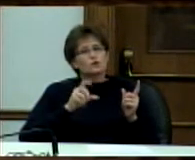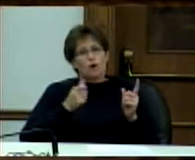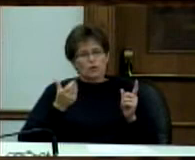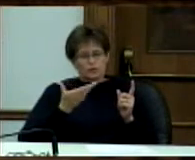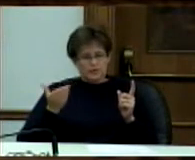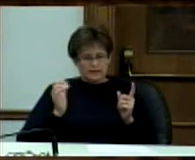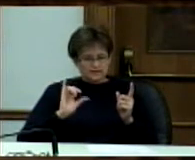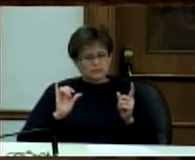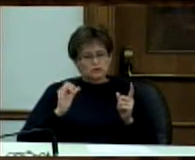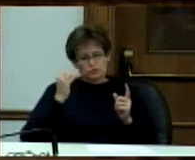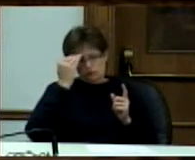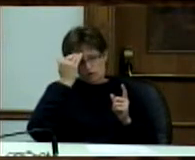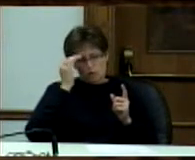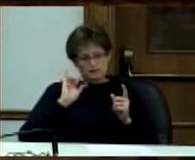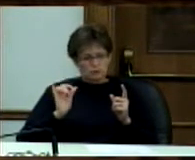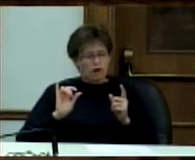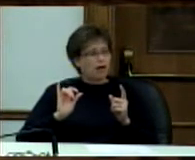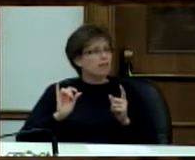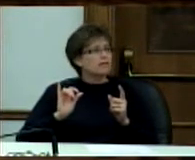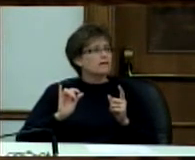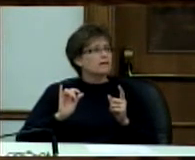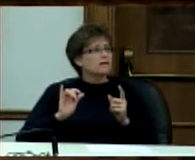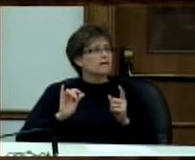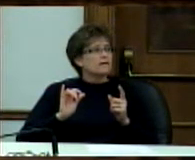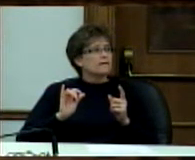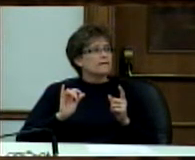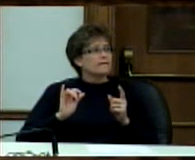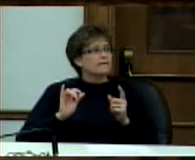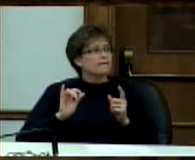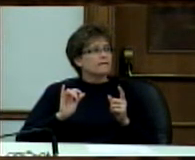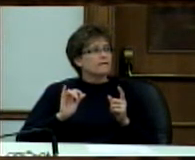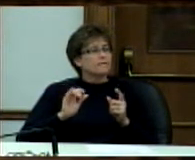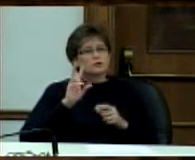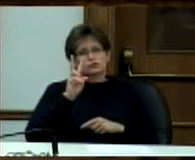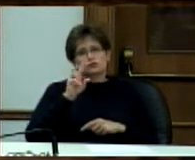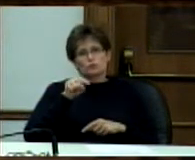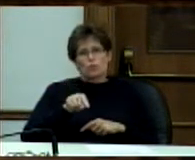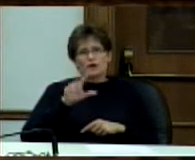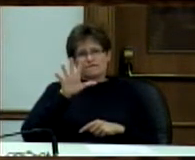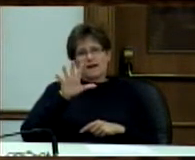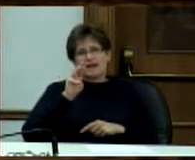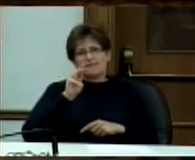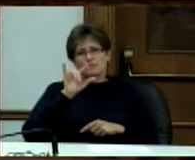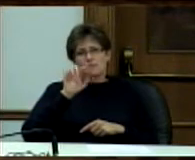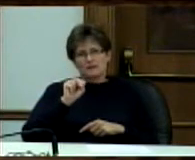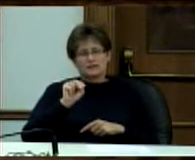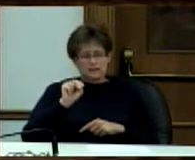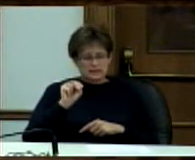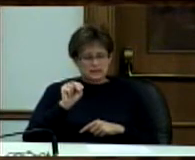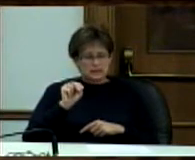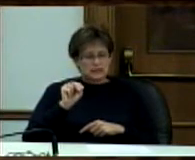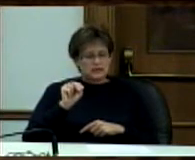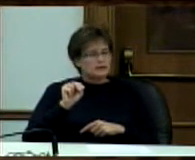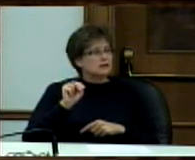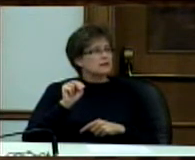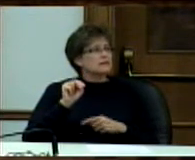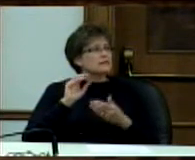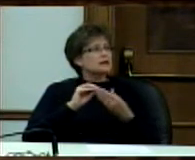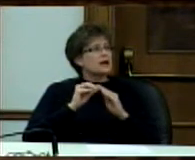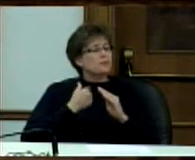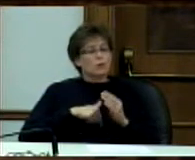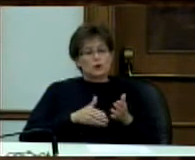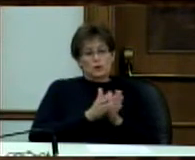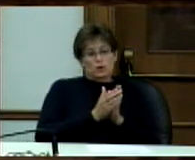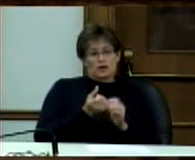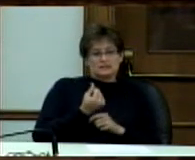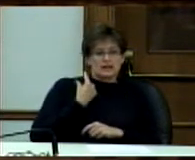A couple of other things to note, to put that number of roughly 2.5 million into perspective. The number that